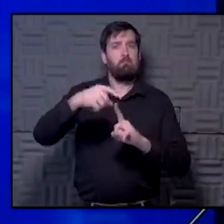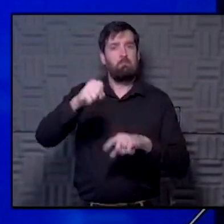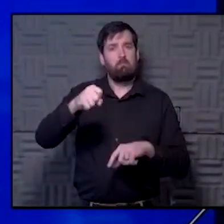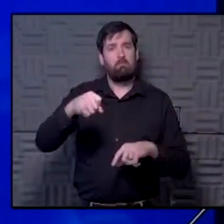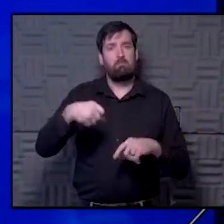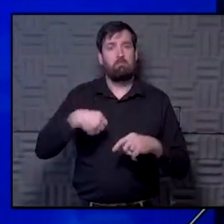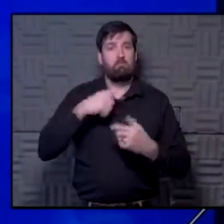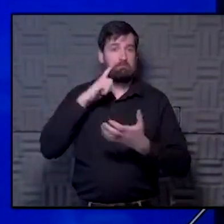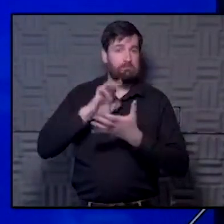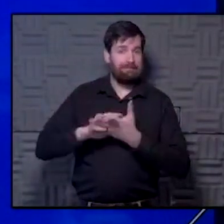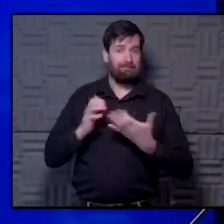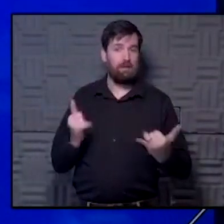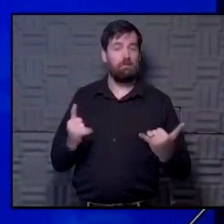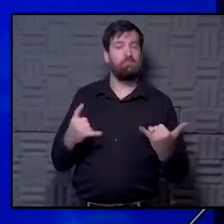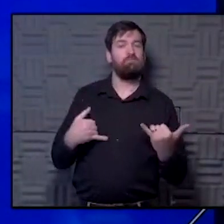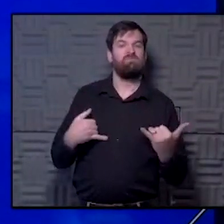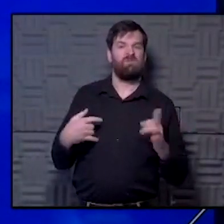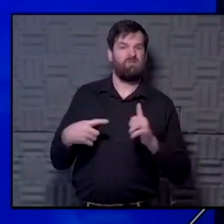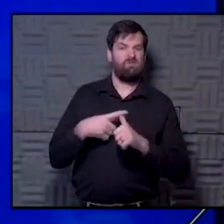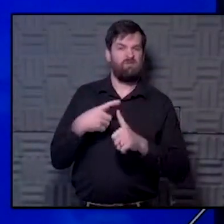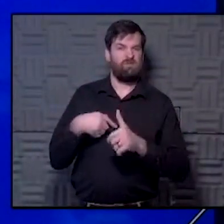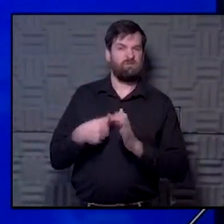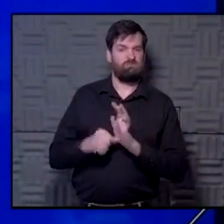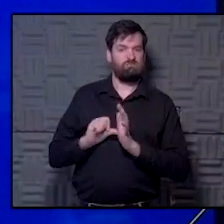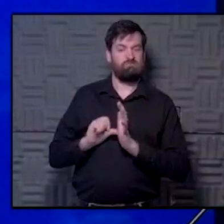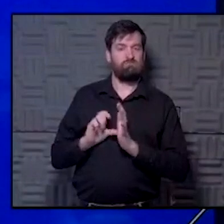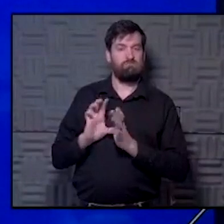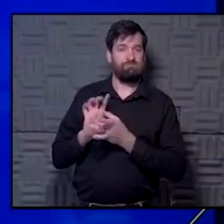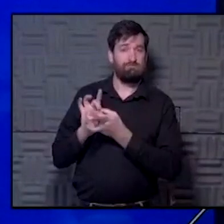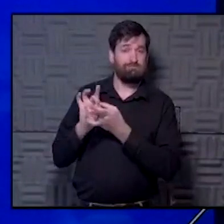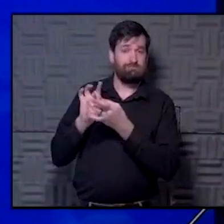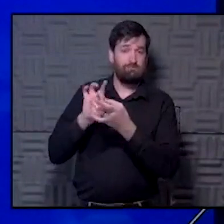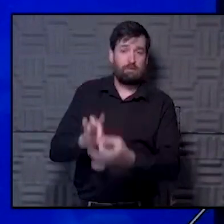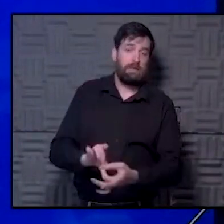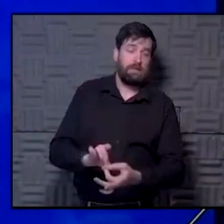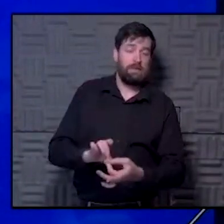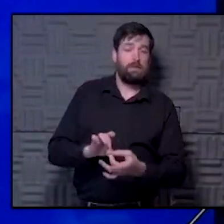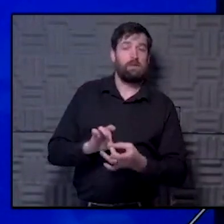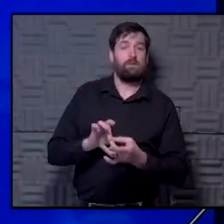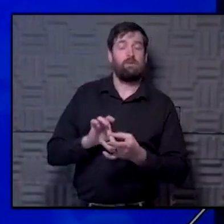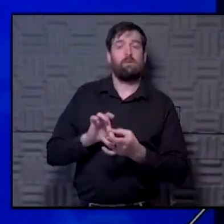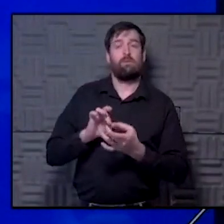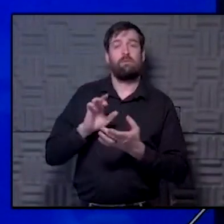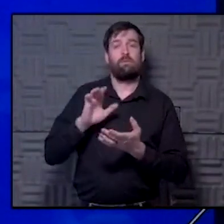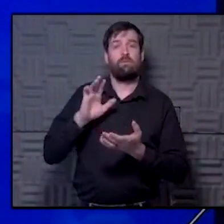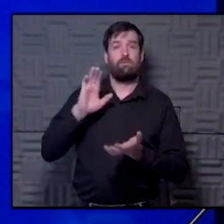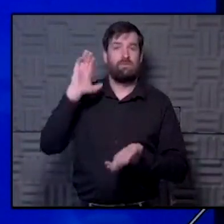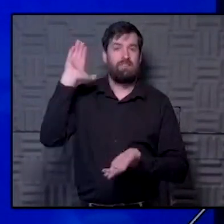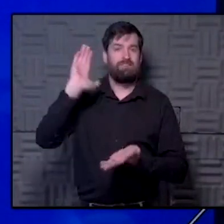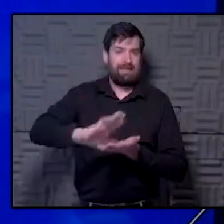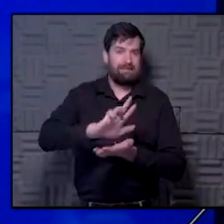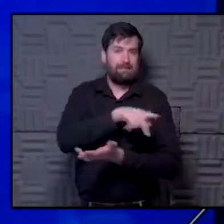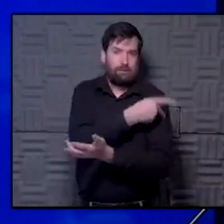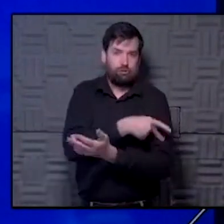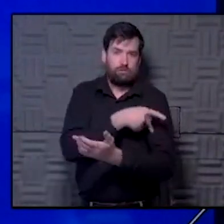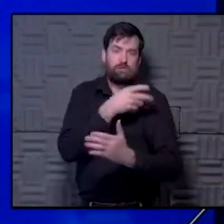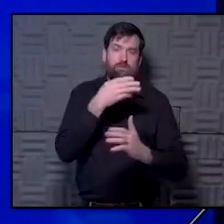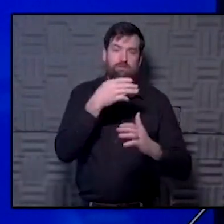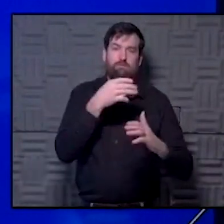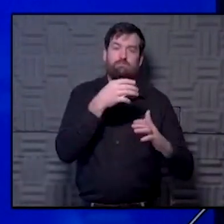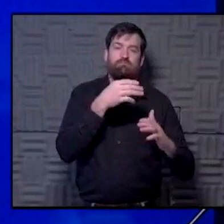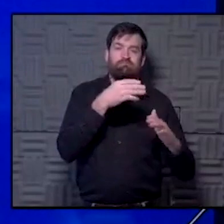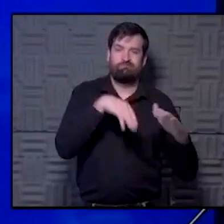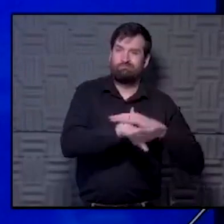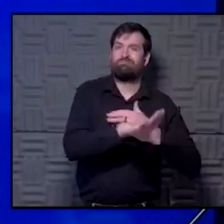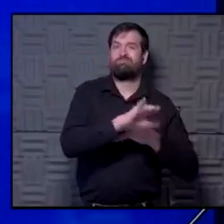believe at this point, sort of initial impressions are that that's related to a smaller number of patients in the ICU. I think